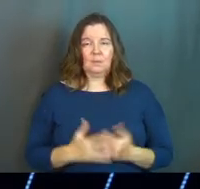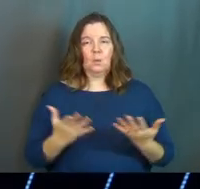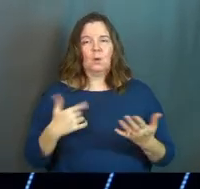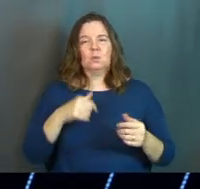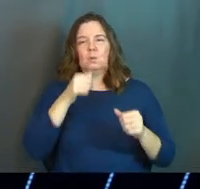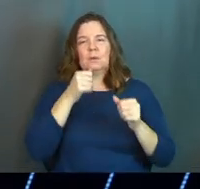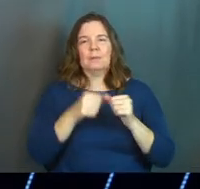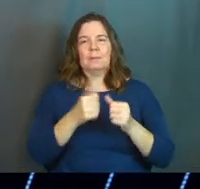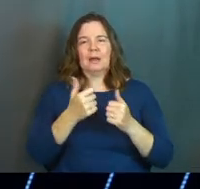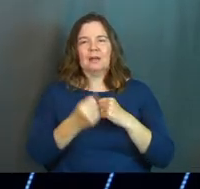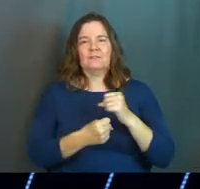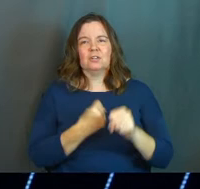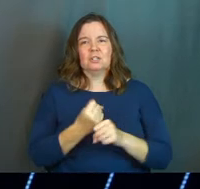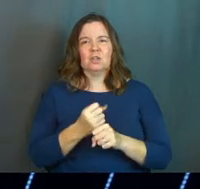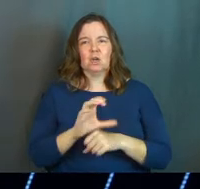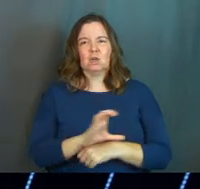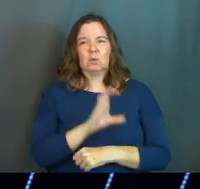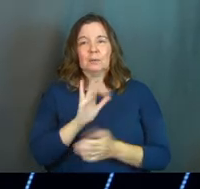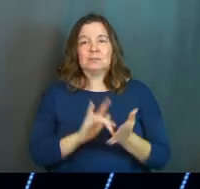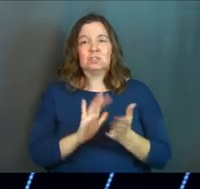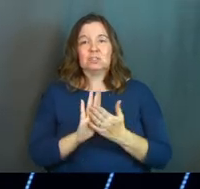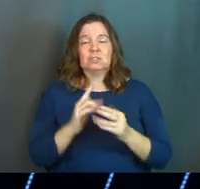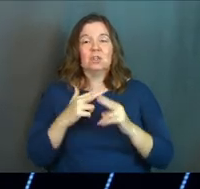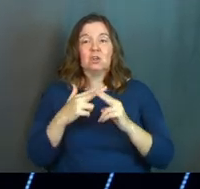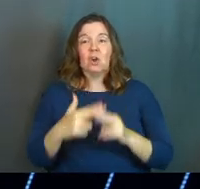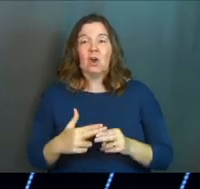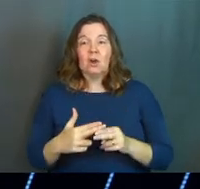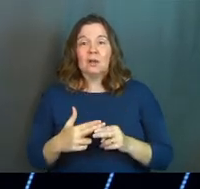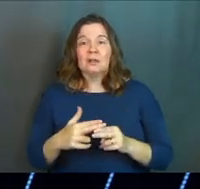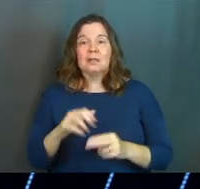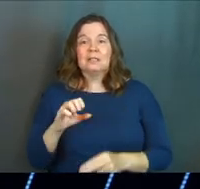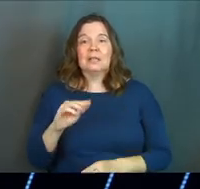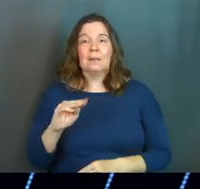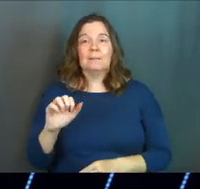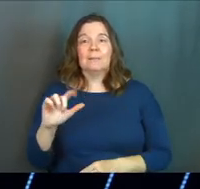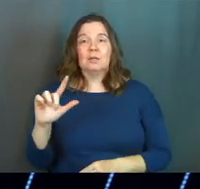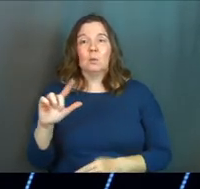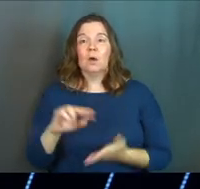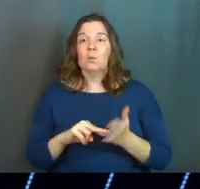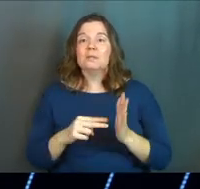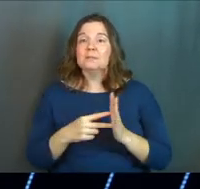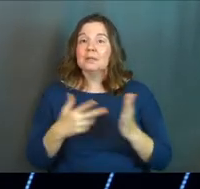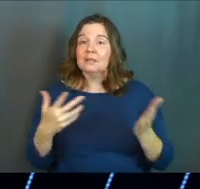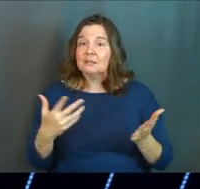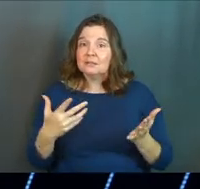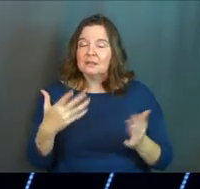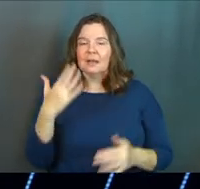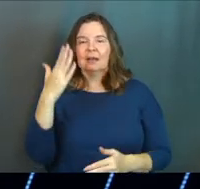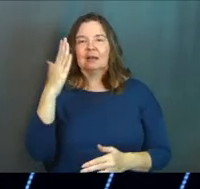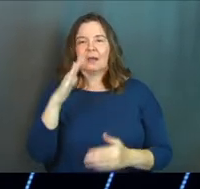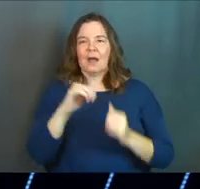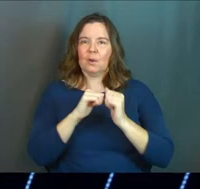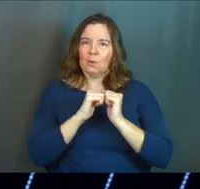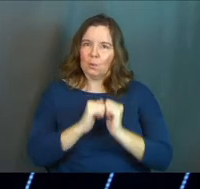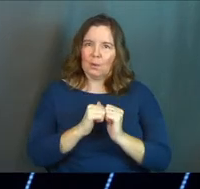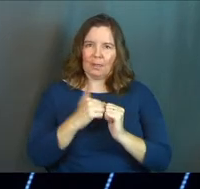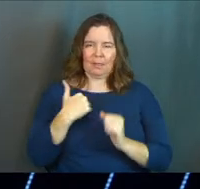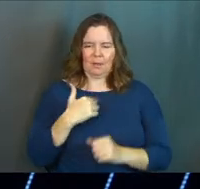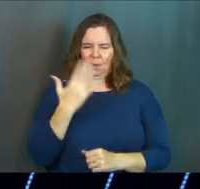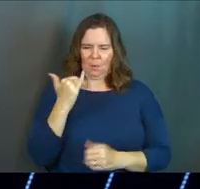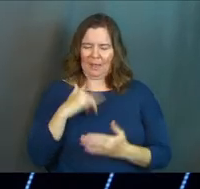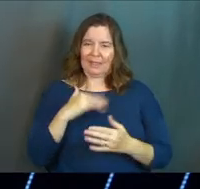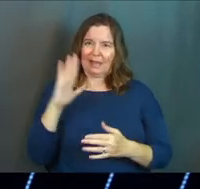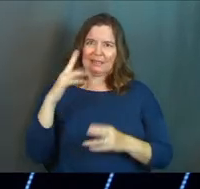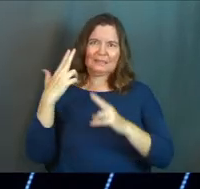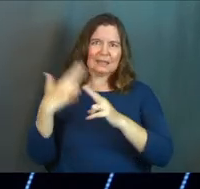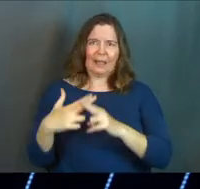What do we remember every single year at Christmas that Jesus is called? Emmanuel, which means God with us. Why